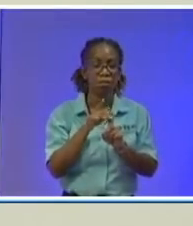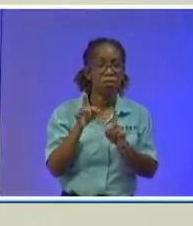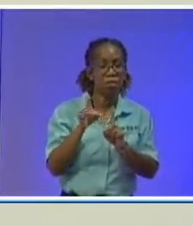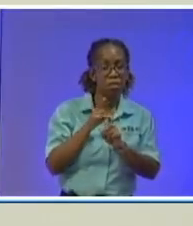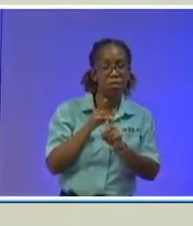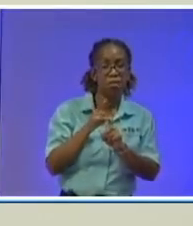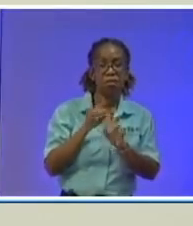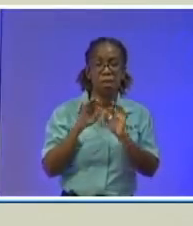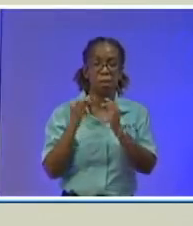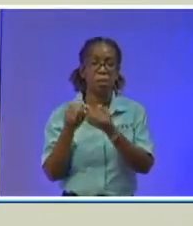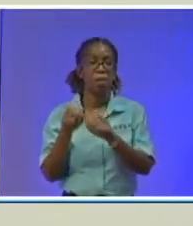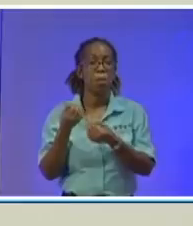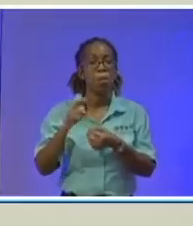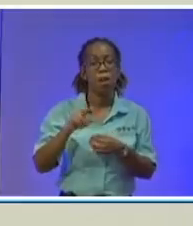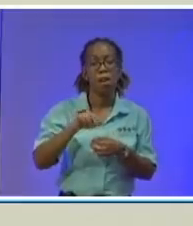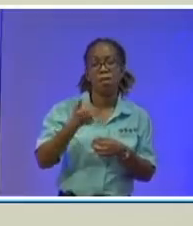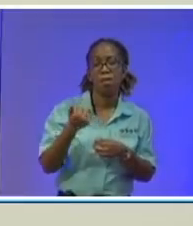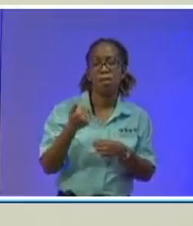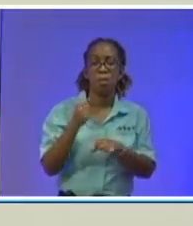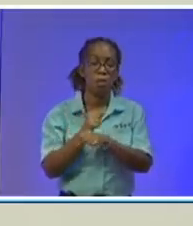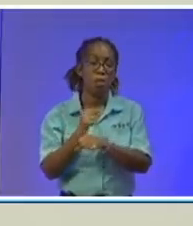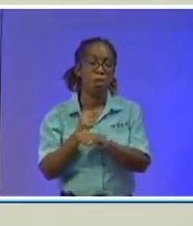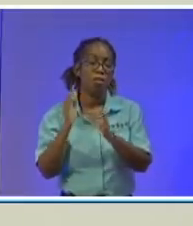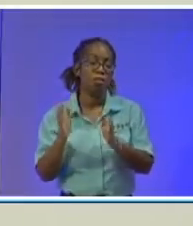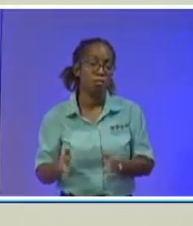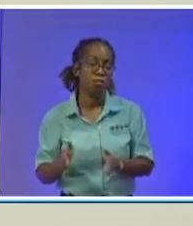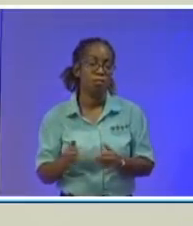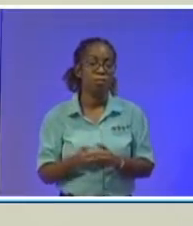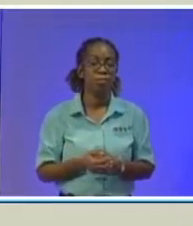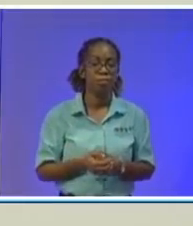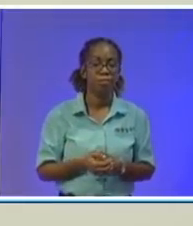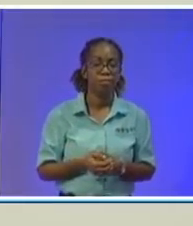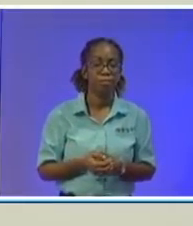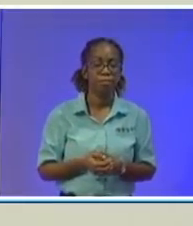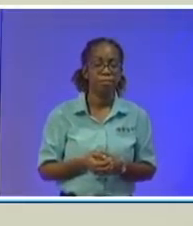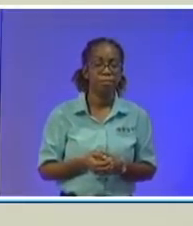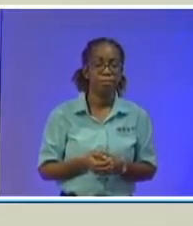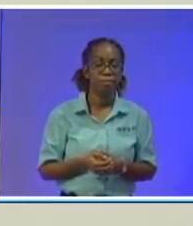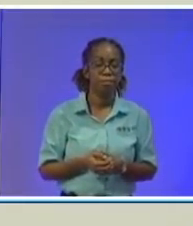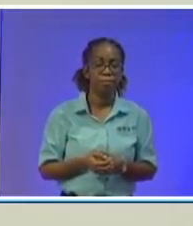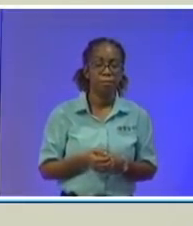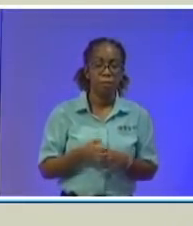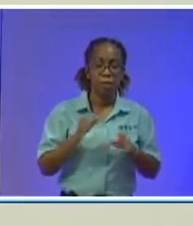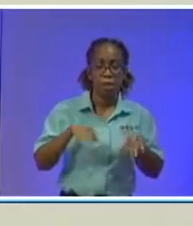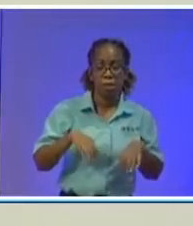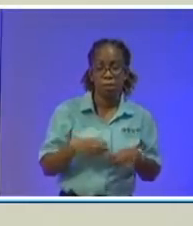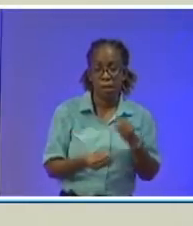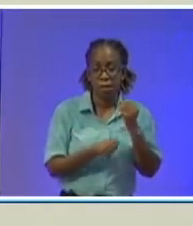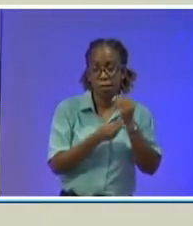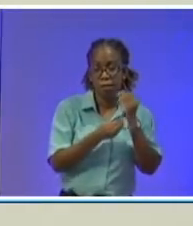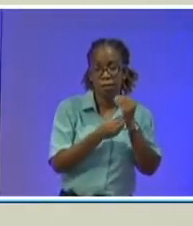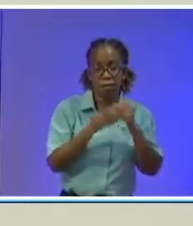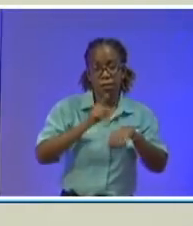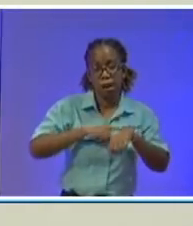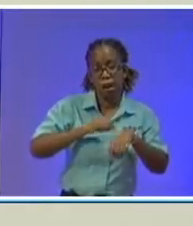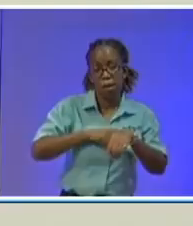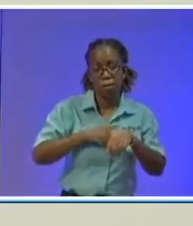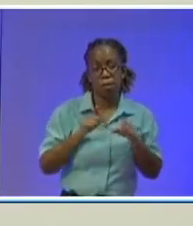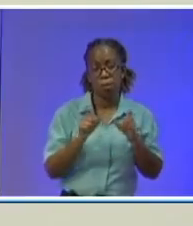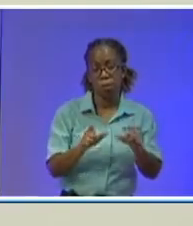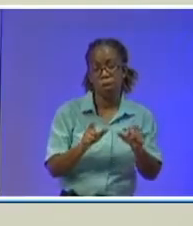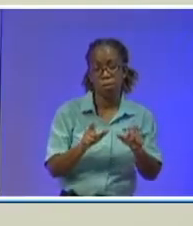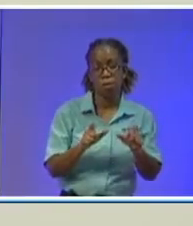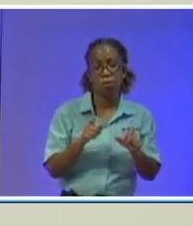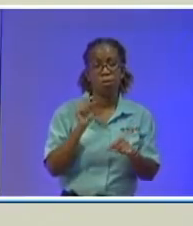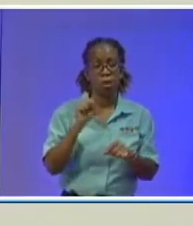co-workers. The minimum periods that we have can be extended based on how the person progresses.